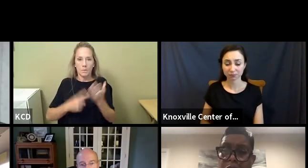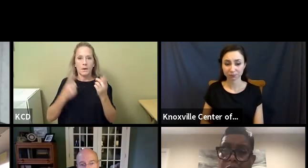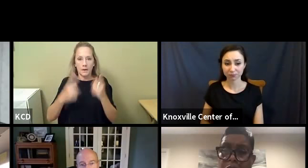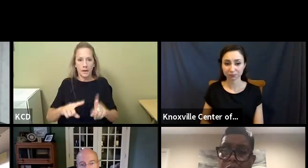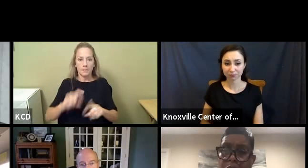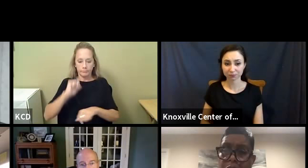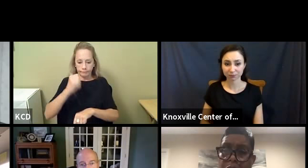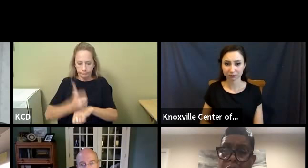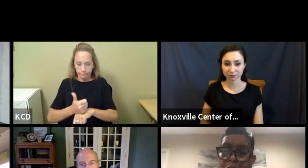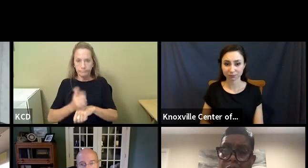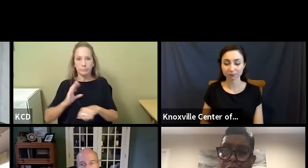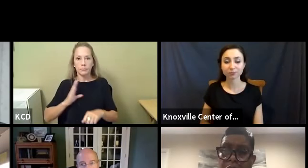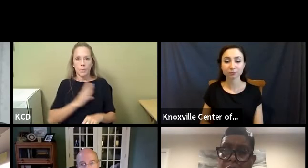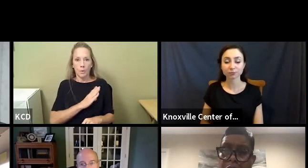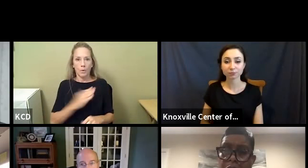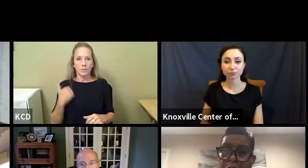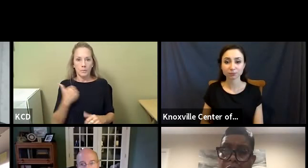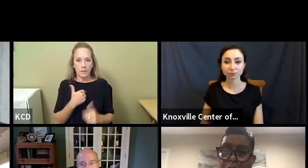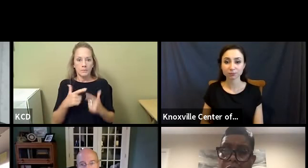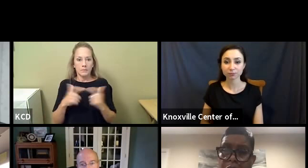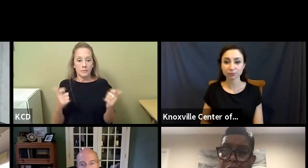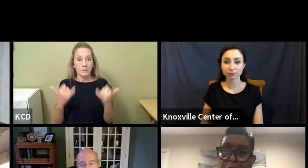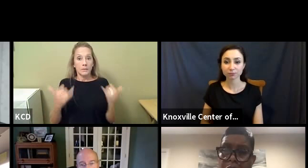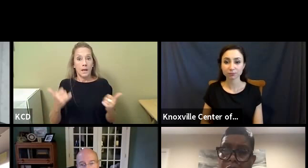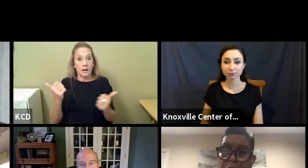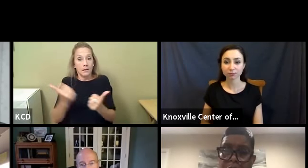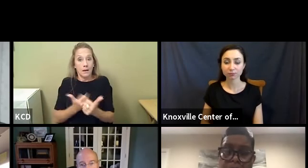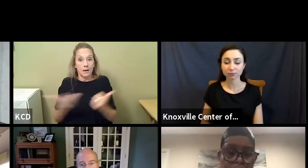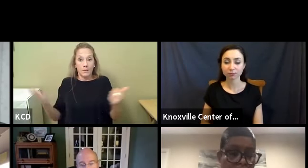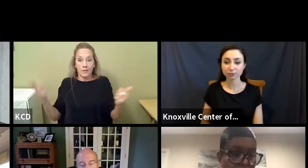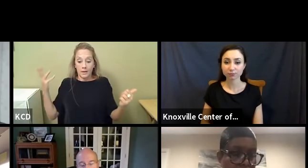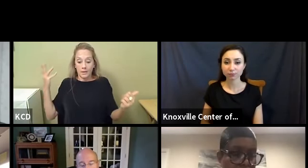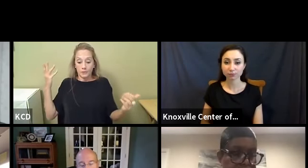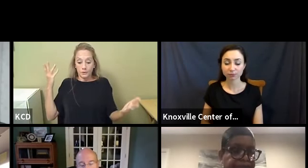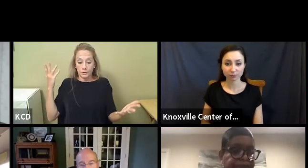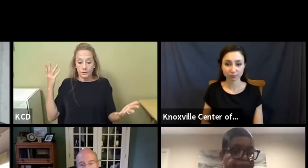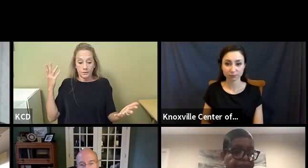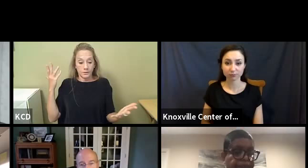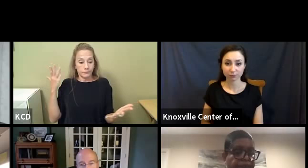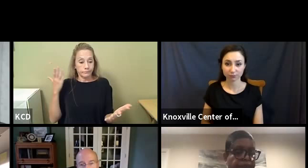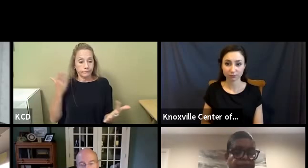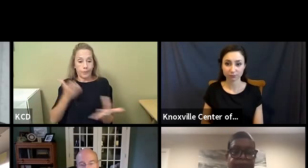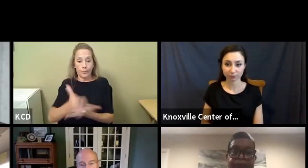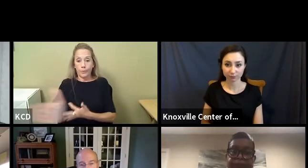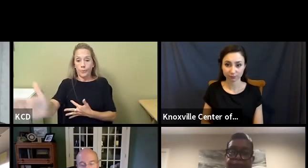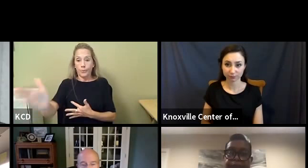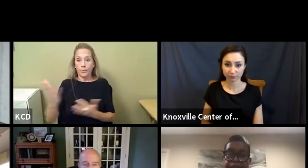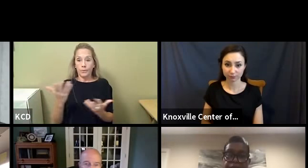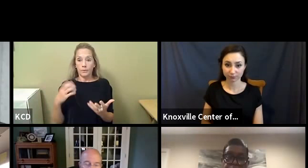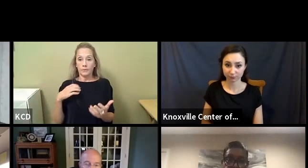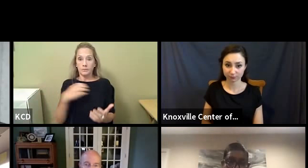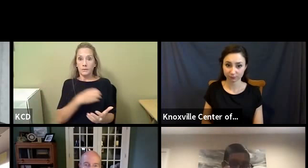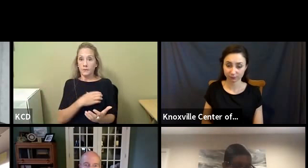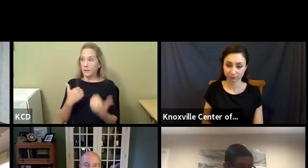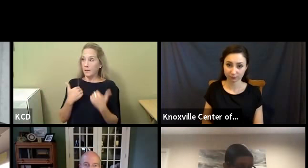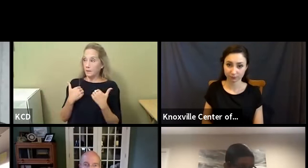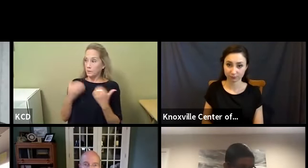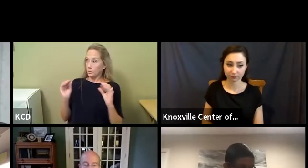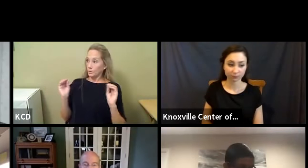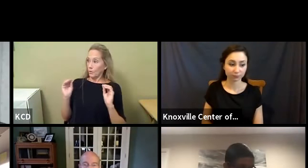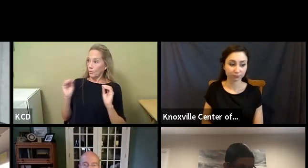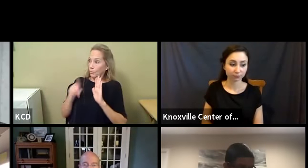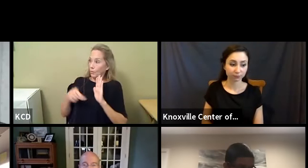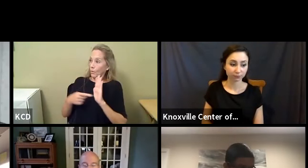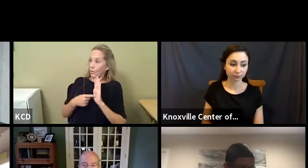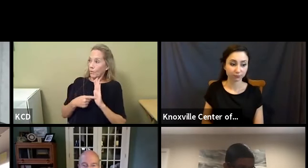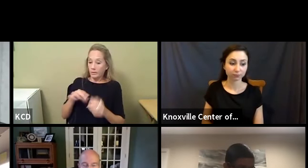now everything just goes right through, and commission has no role. Other than voting on this, I